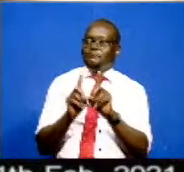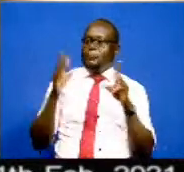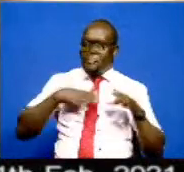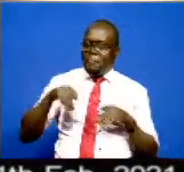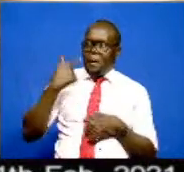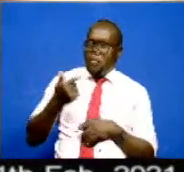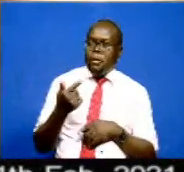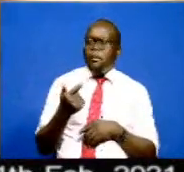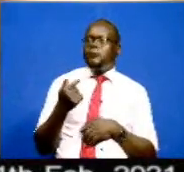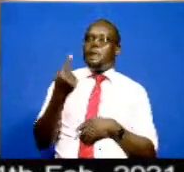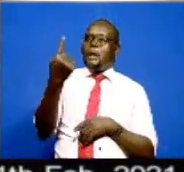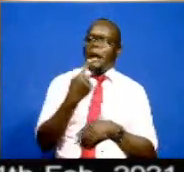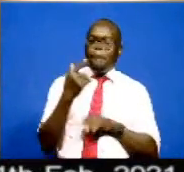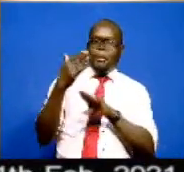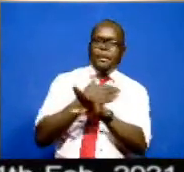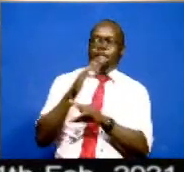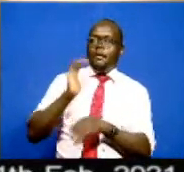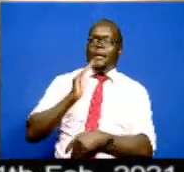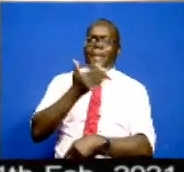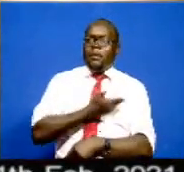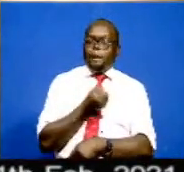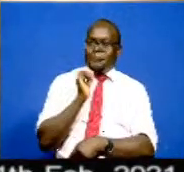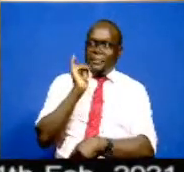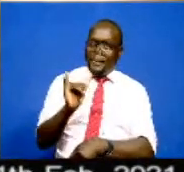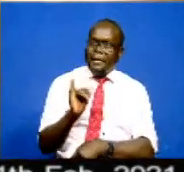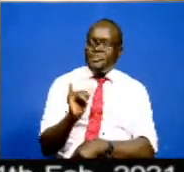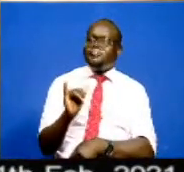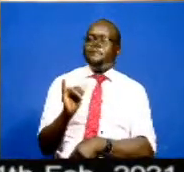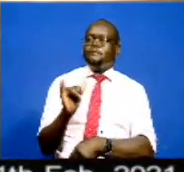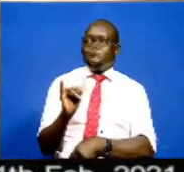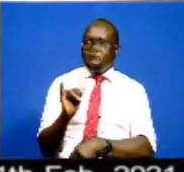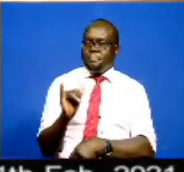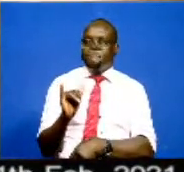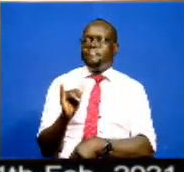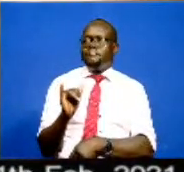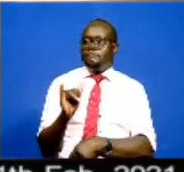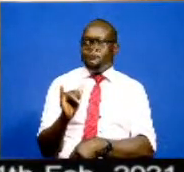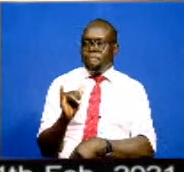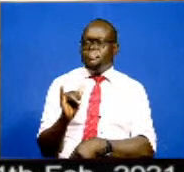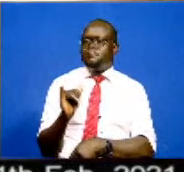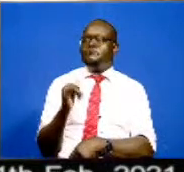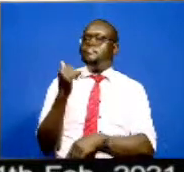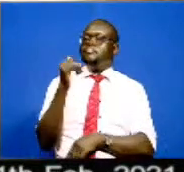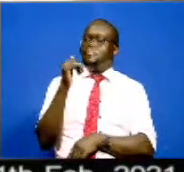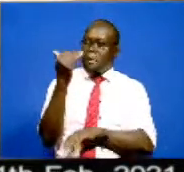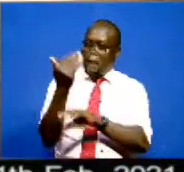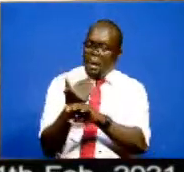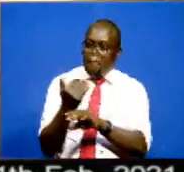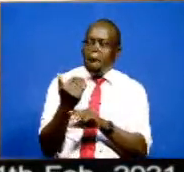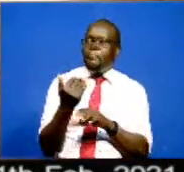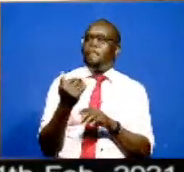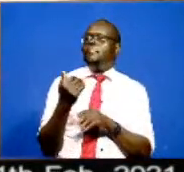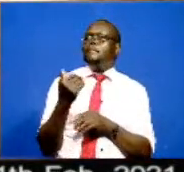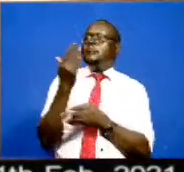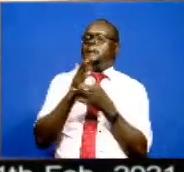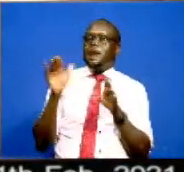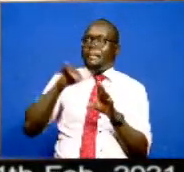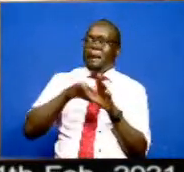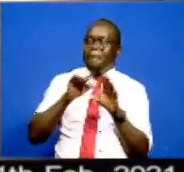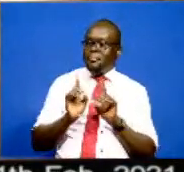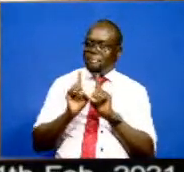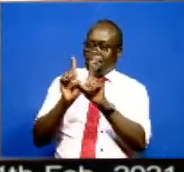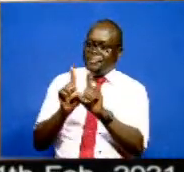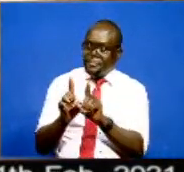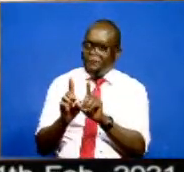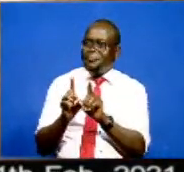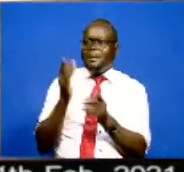appear before committees, so that you are not seen that because someone appeared before a committee and the committee members are escorting that person,